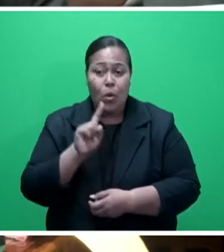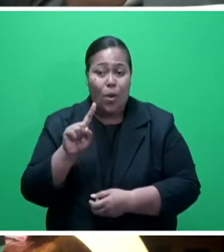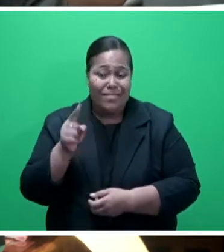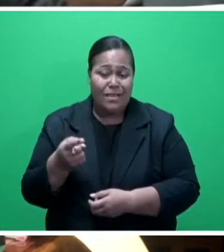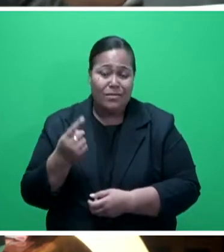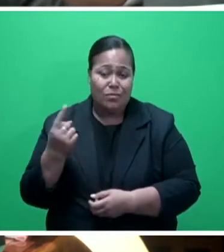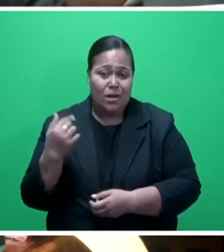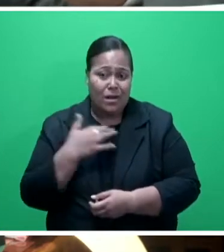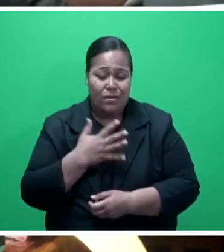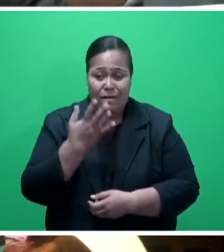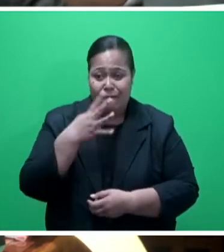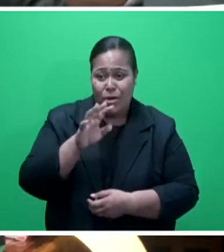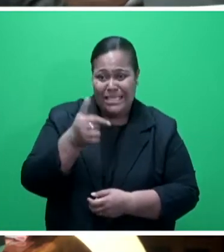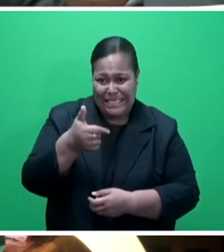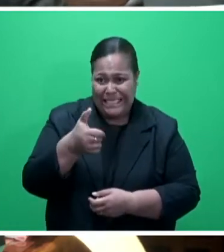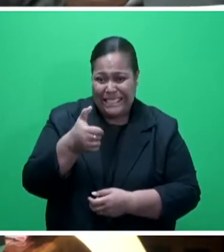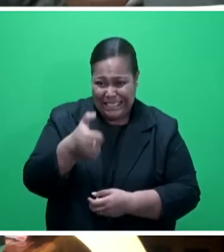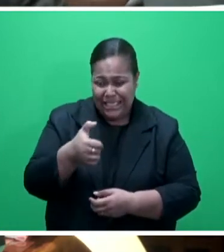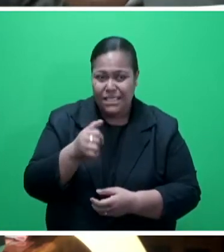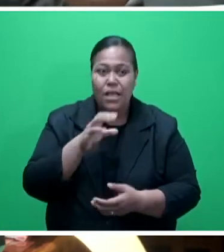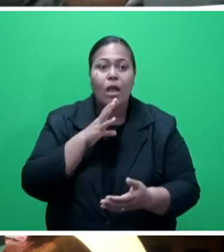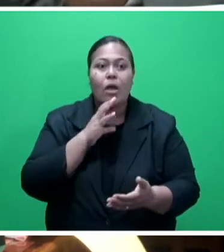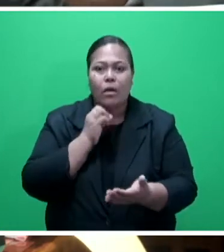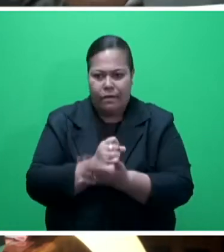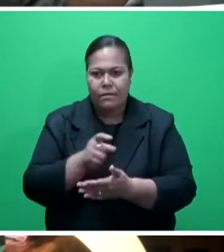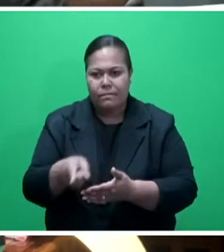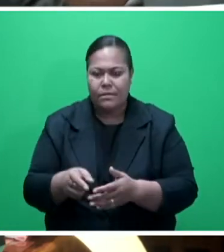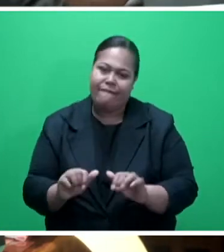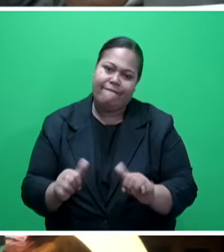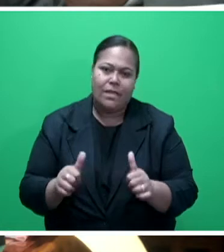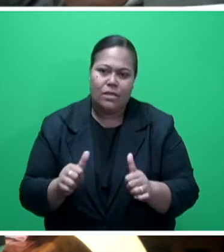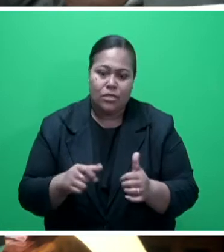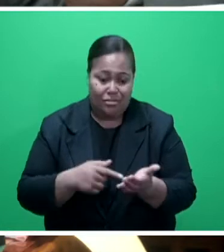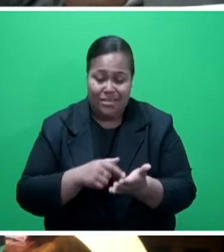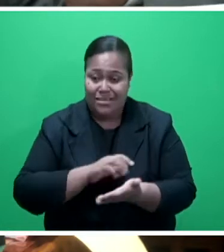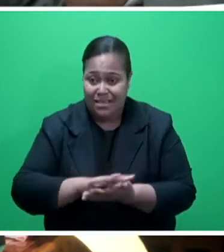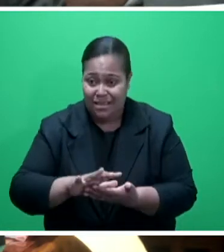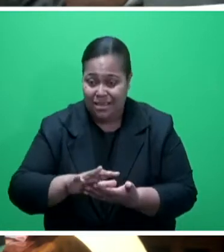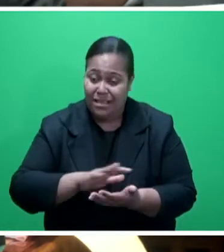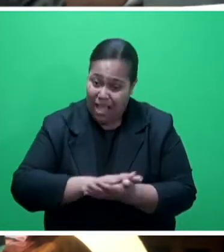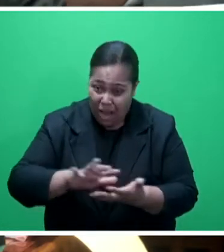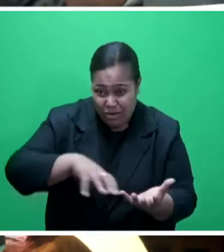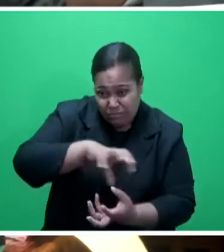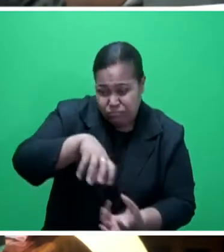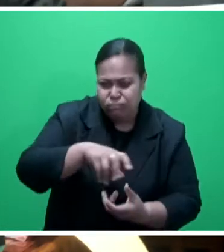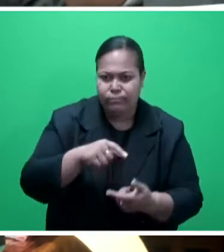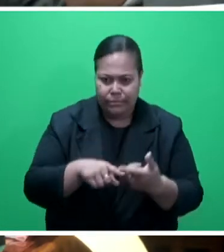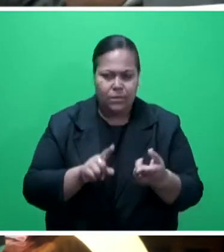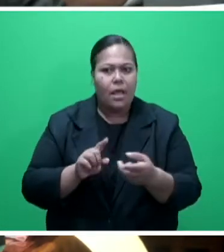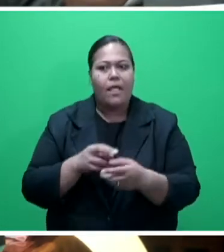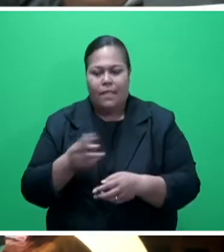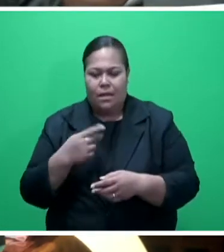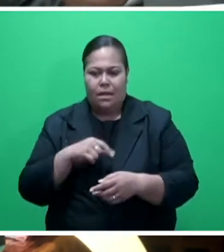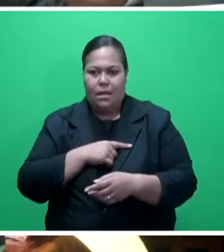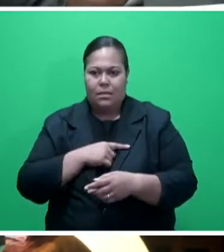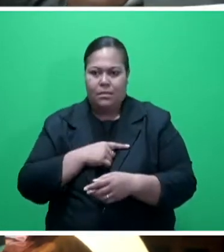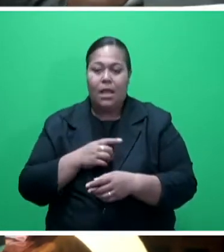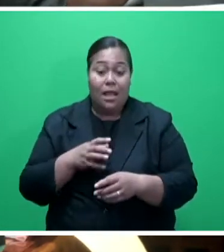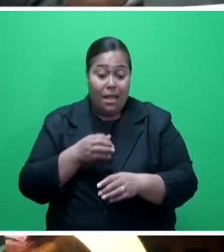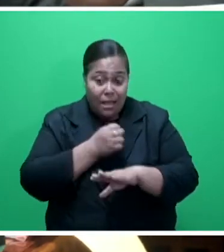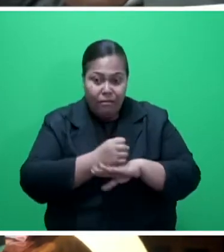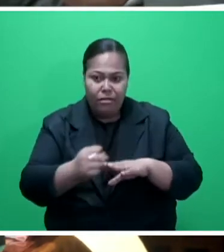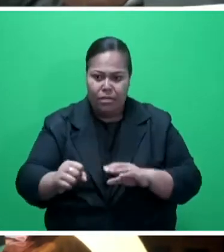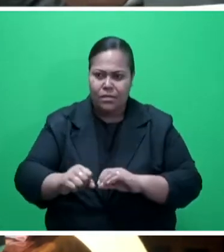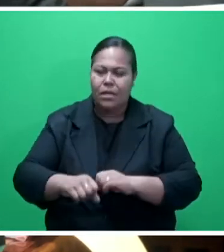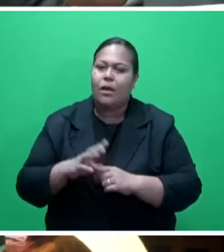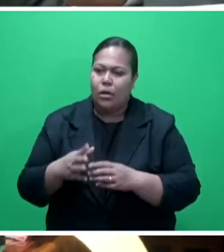1,146 were confirmed cases post-TC Herald. Government, through the Ministry of Health, developed a LTDD campaign in a major